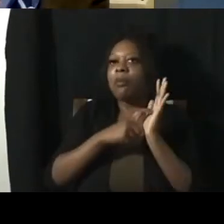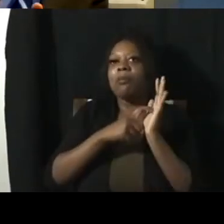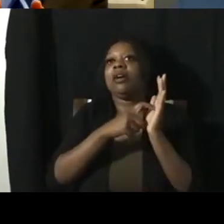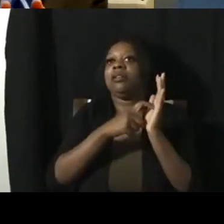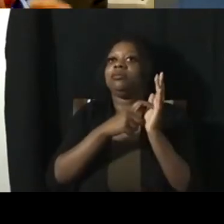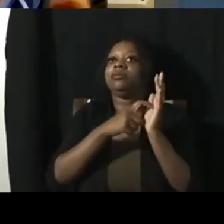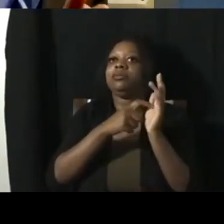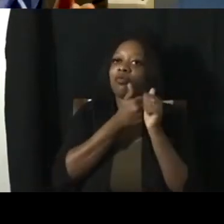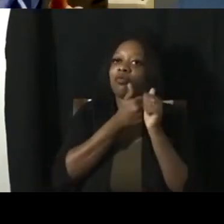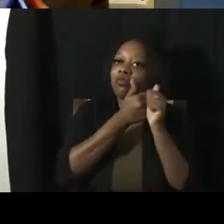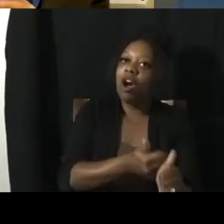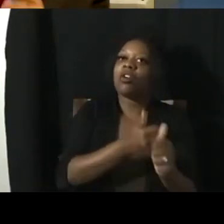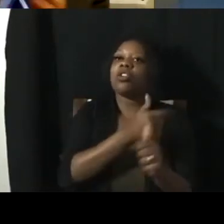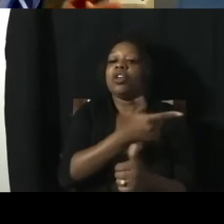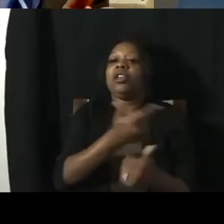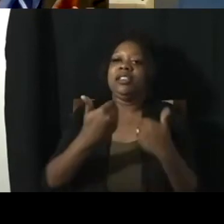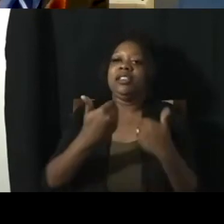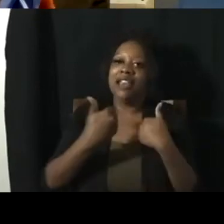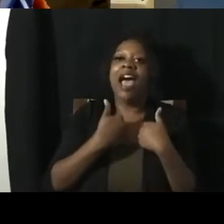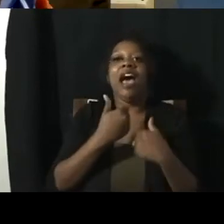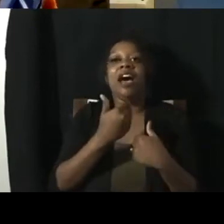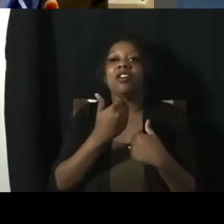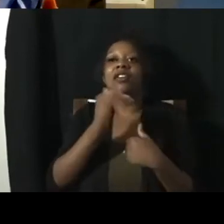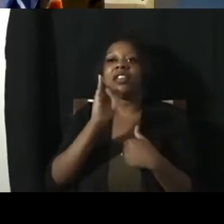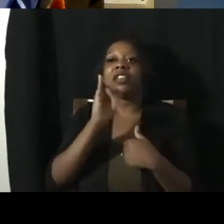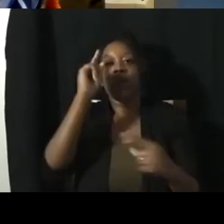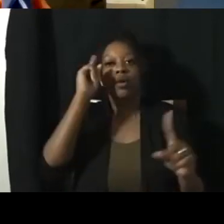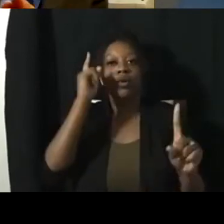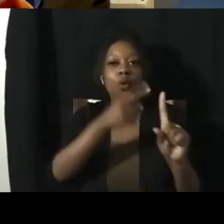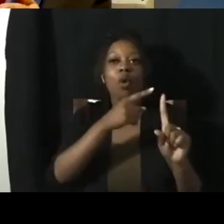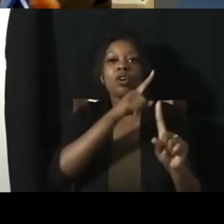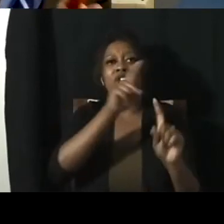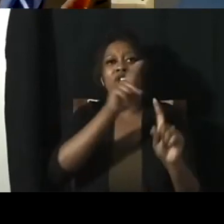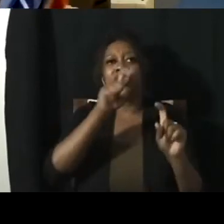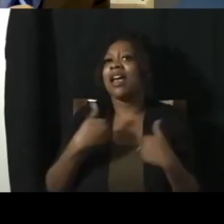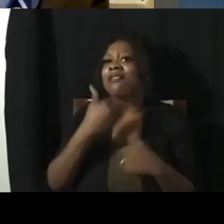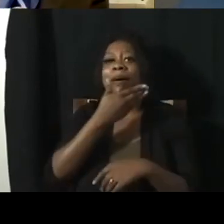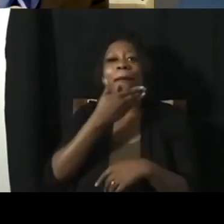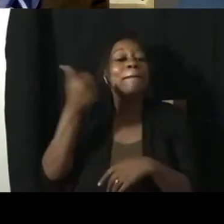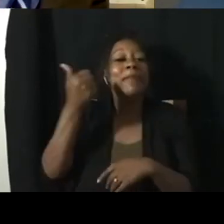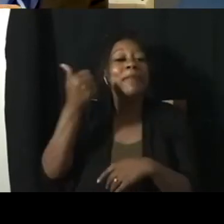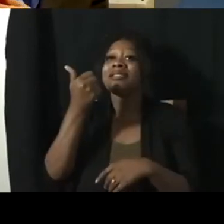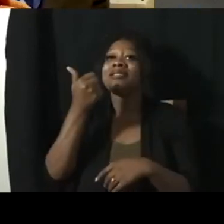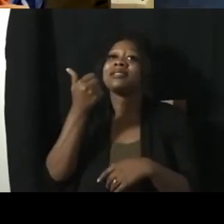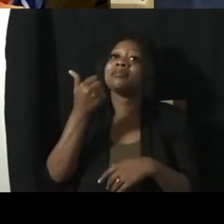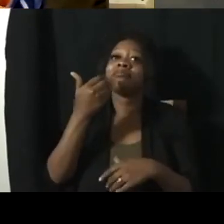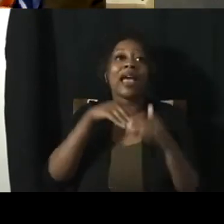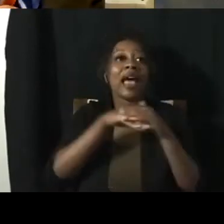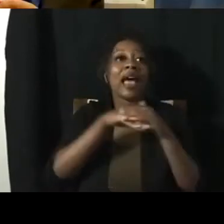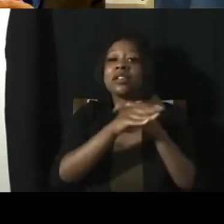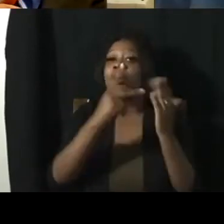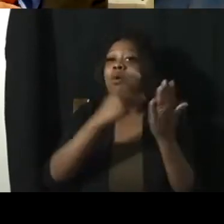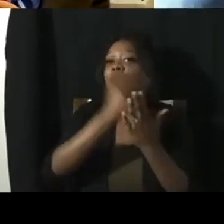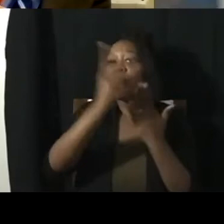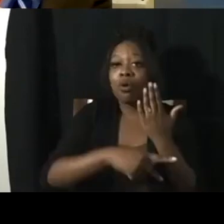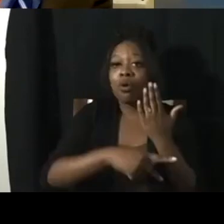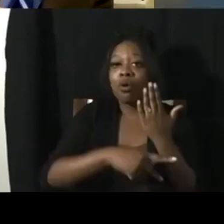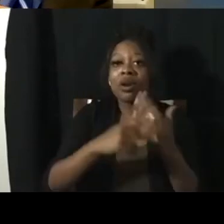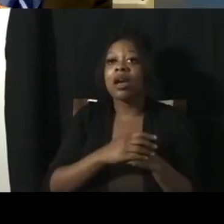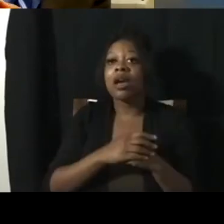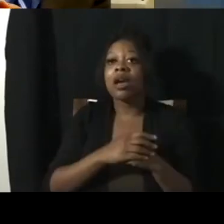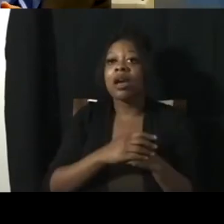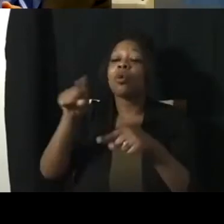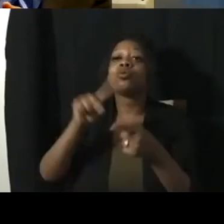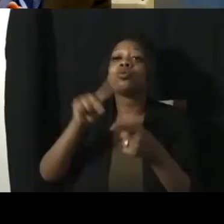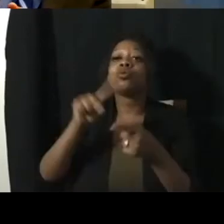utilization goal. So look at them, and they should have the best accommodation programs that exist. Two, I tell them to go to the OFCCP website and